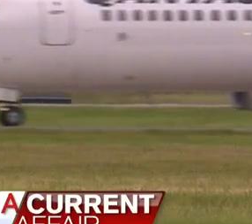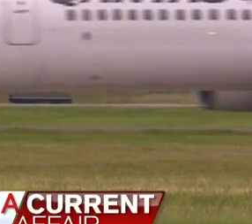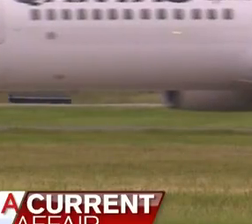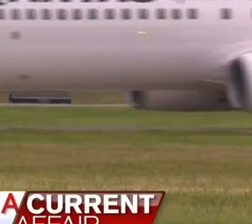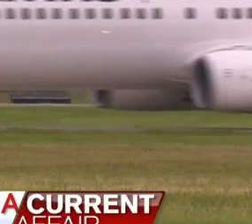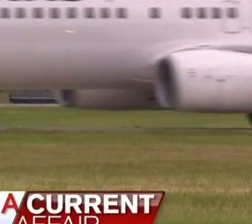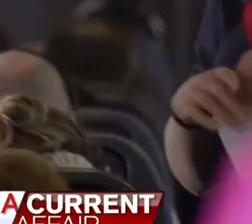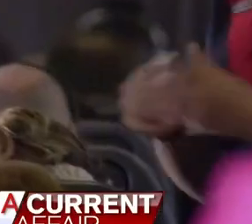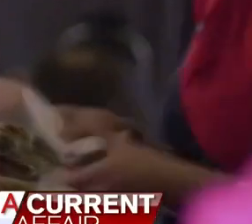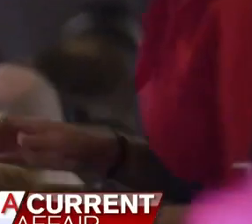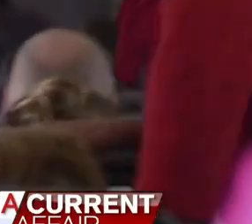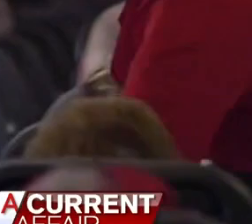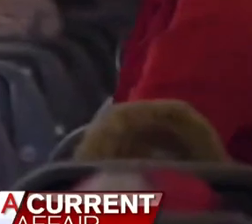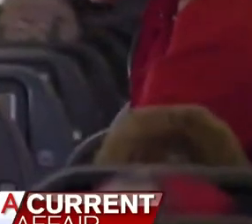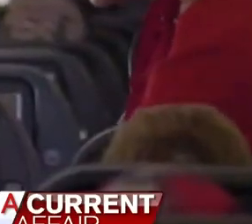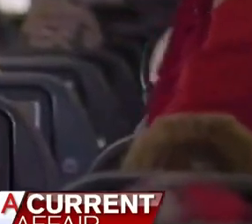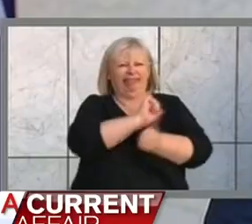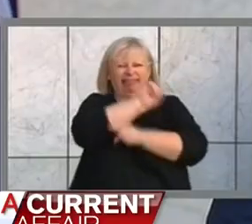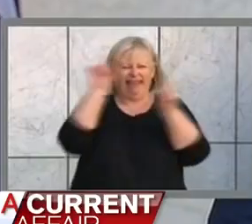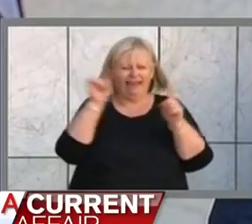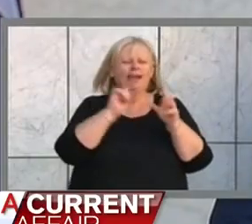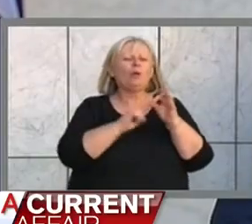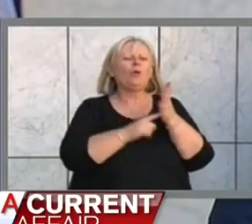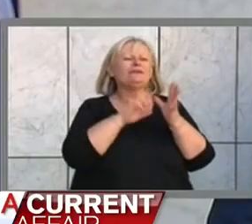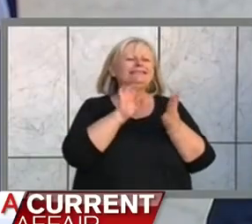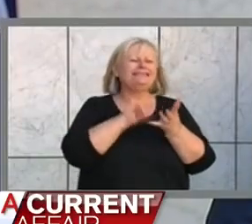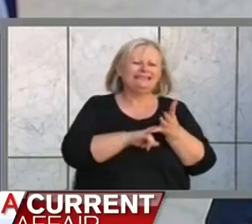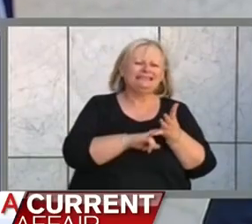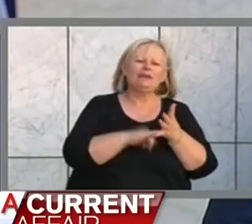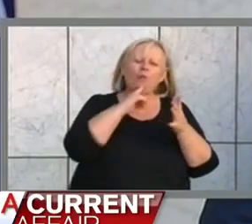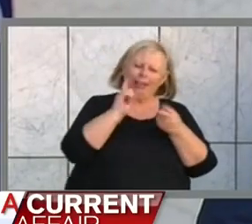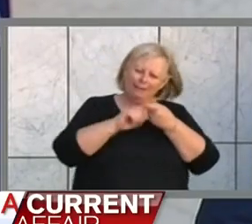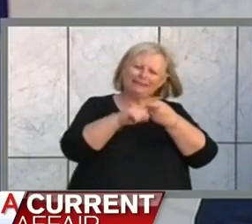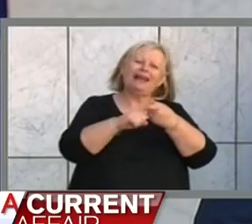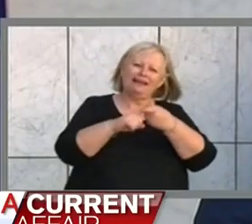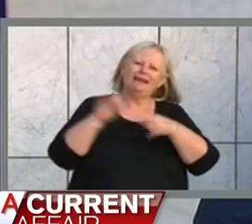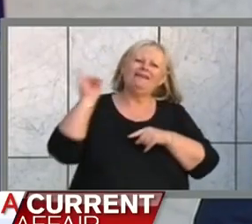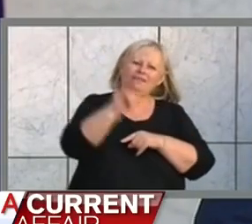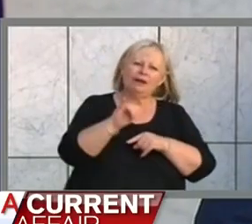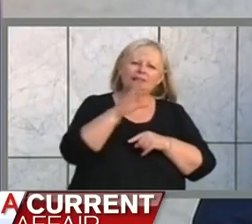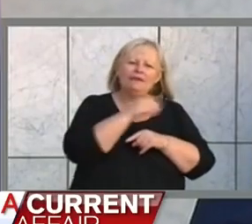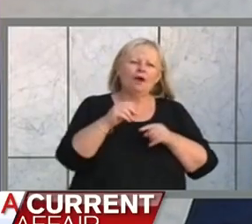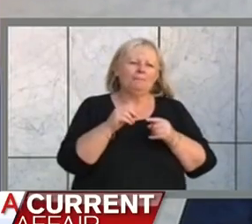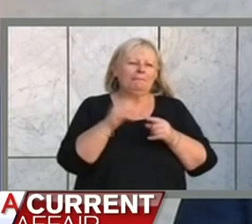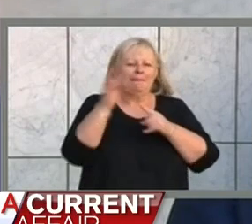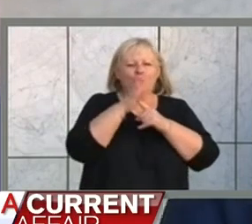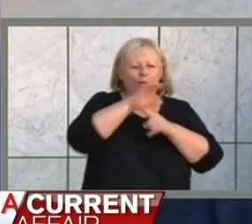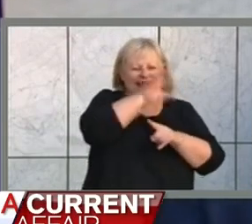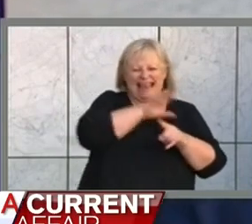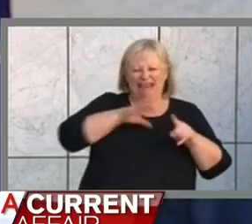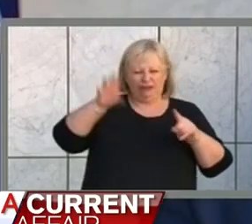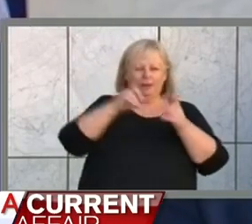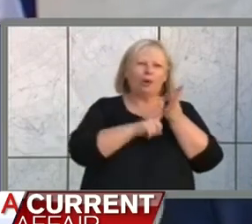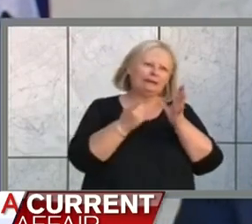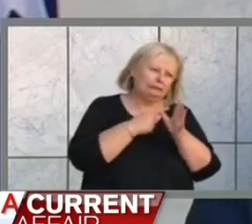despite none running from Peru. Qantas will continue to be maintaining flights out of a number of key hubs. That's Los